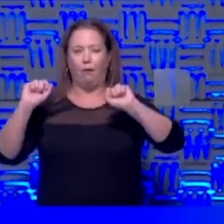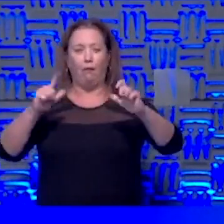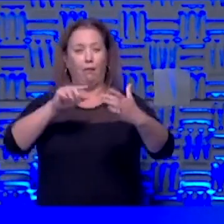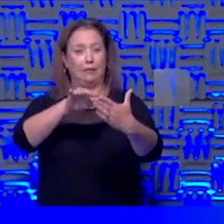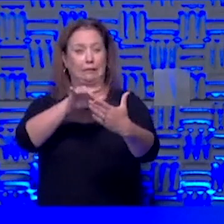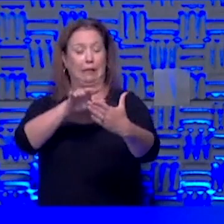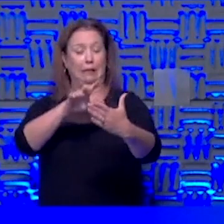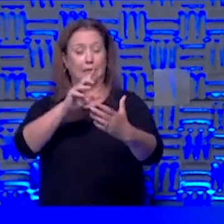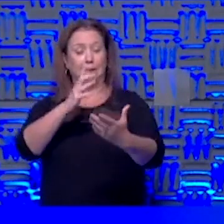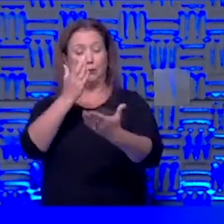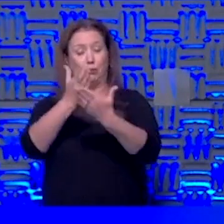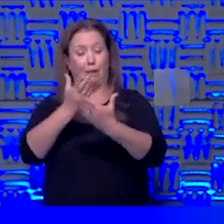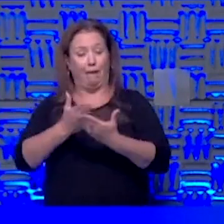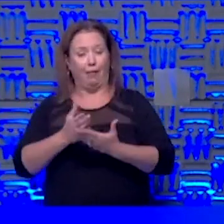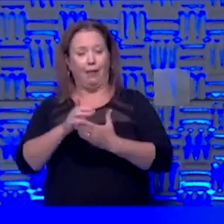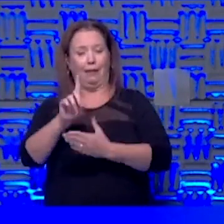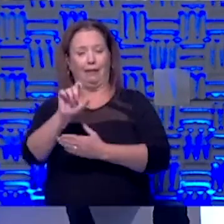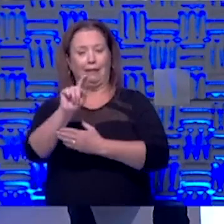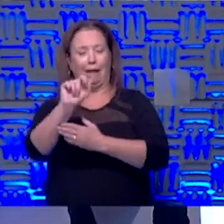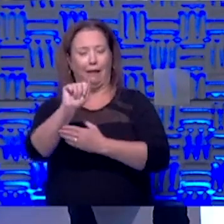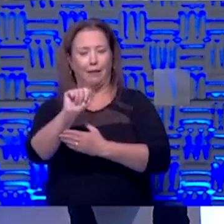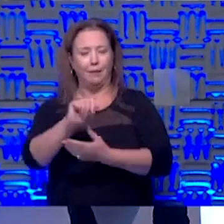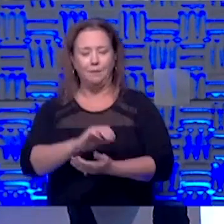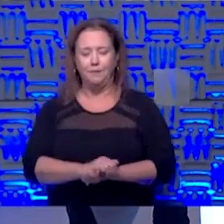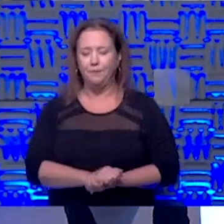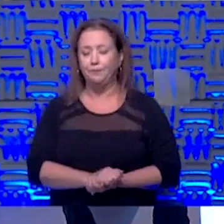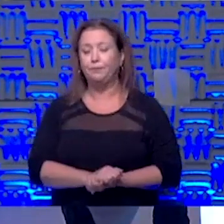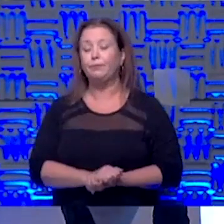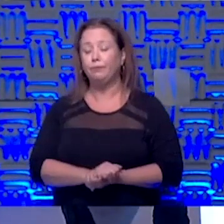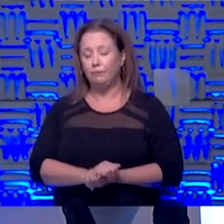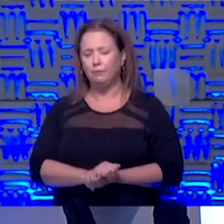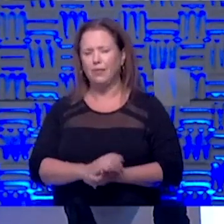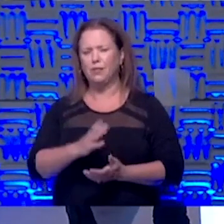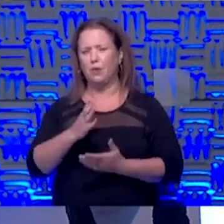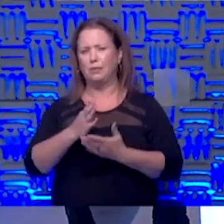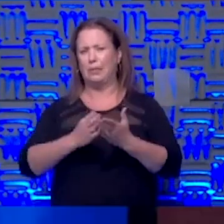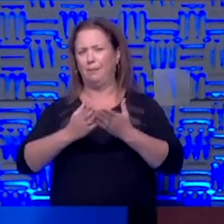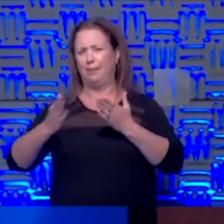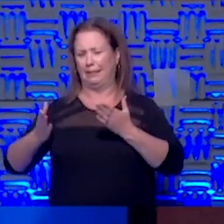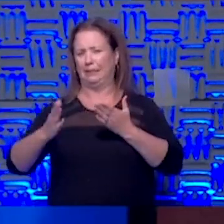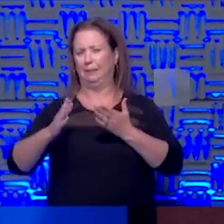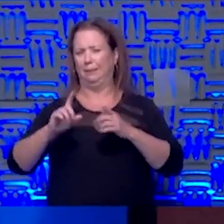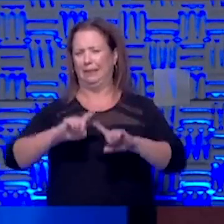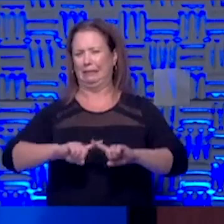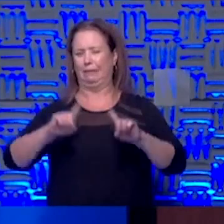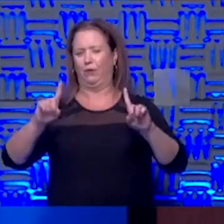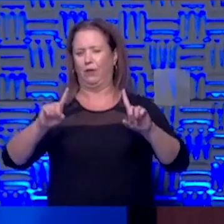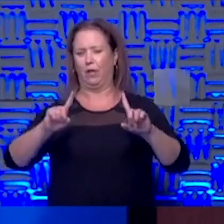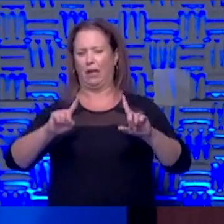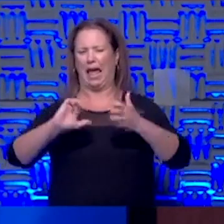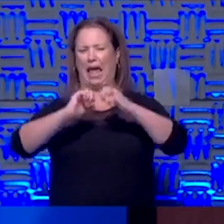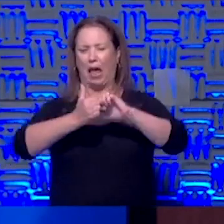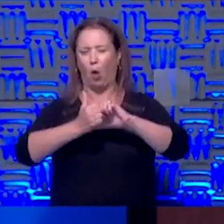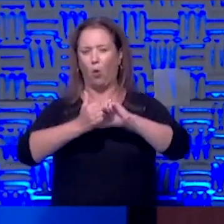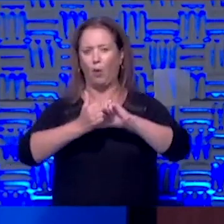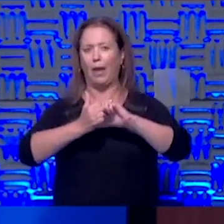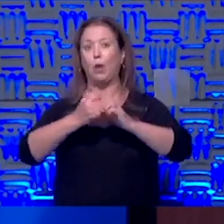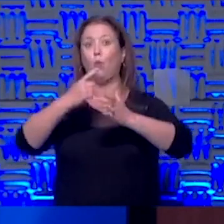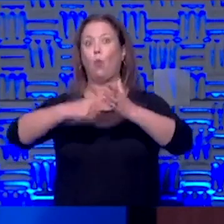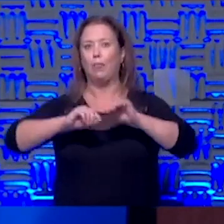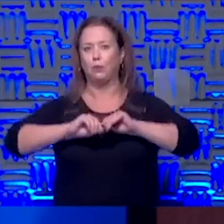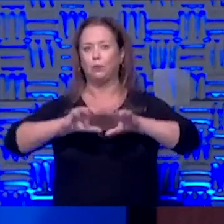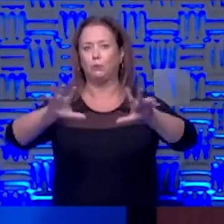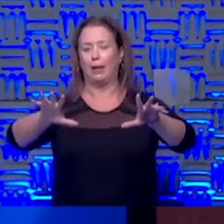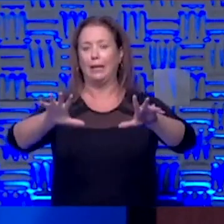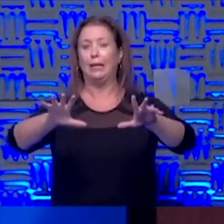data is good, and kind of go from there. Some things may be different with how they spread or with what's being spread in terms of the virus and how it's